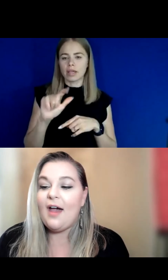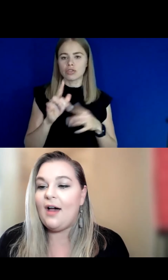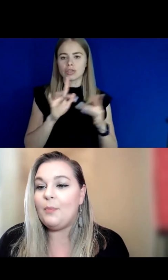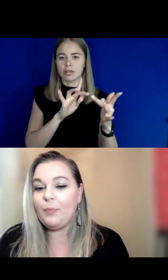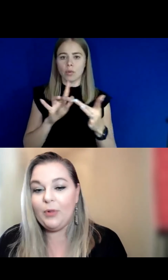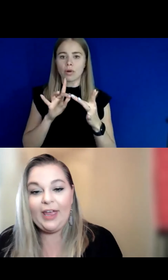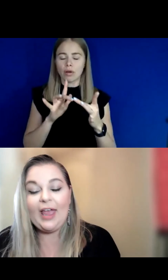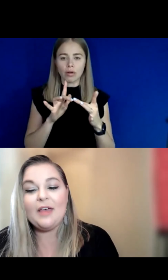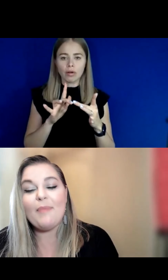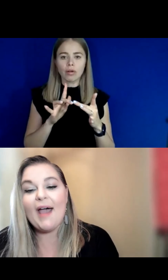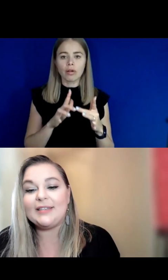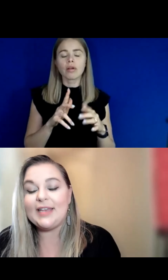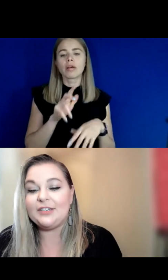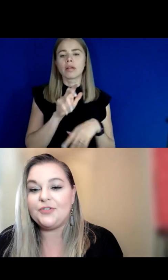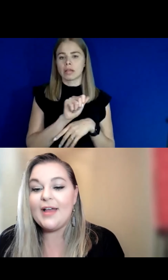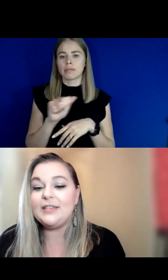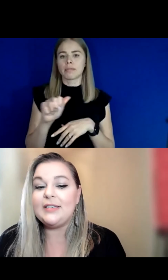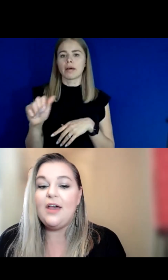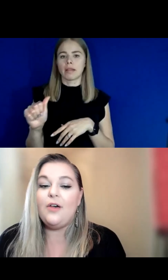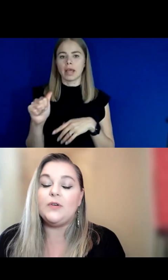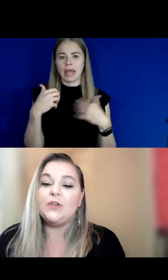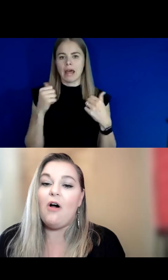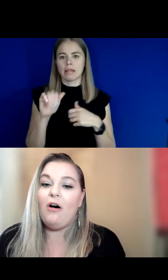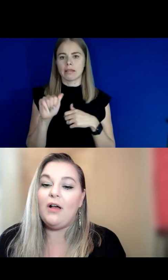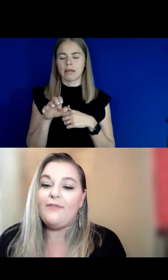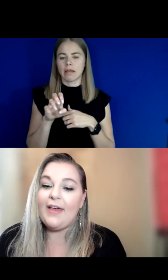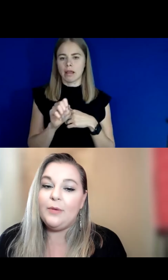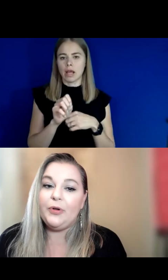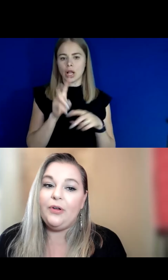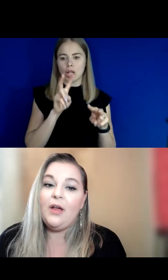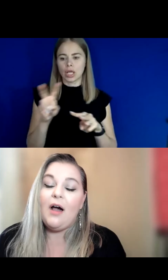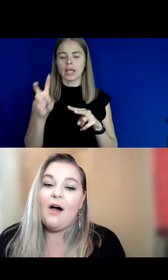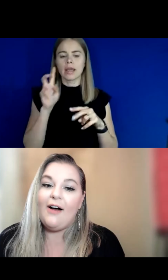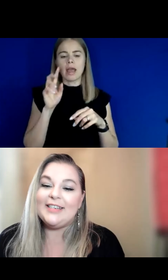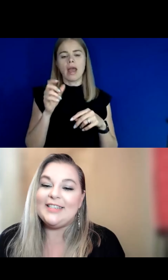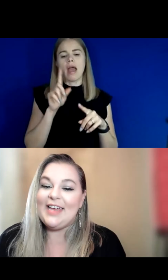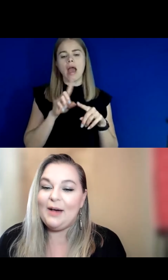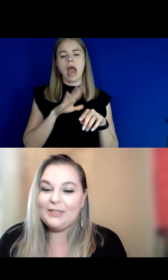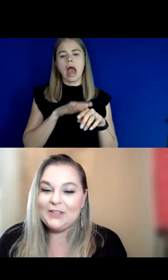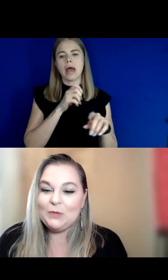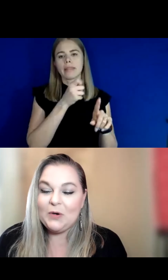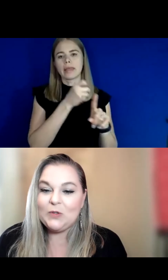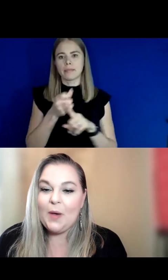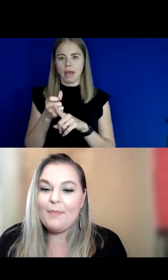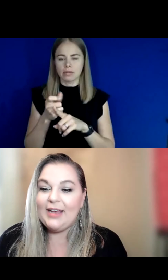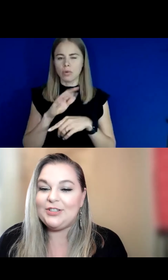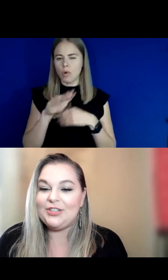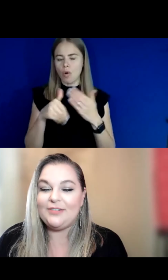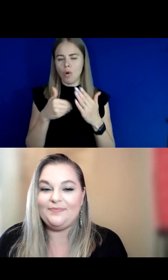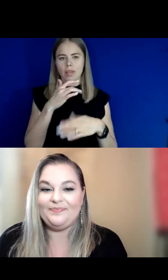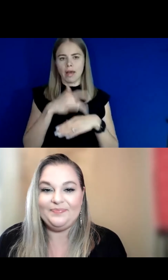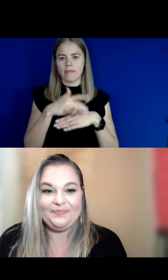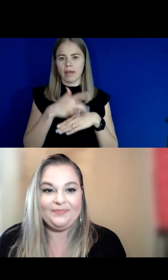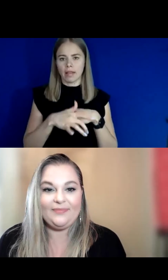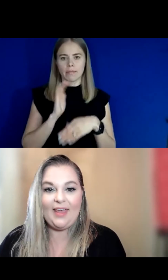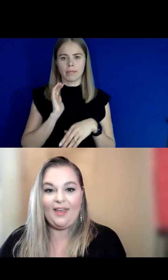healthcare, looking at impacts and trends. Those are all available on the Hubs and Spokes